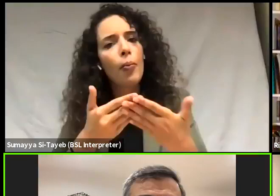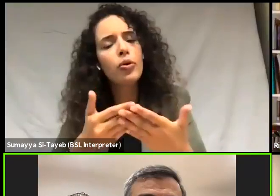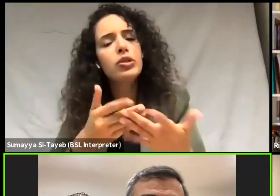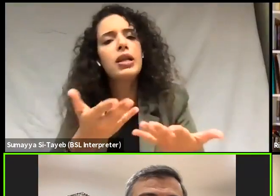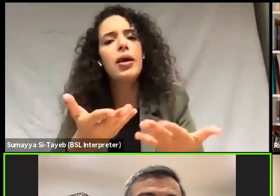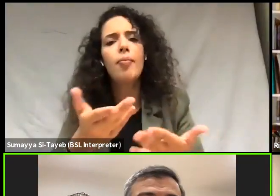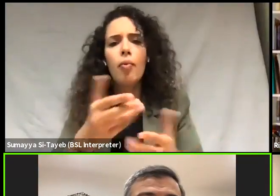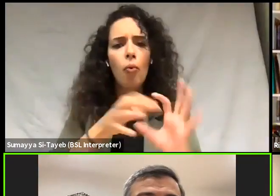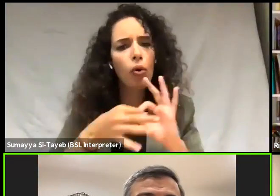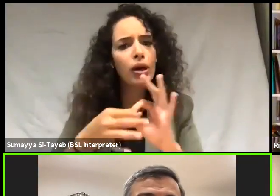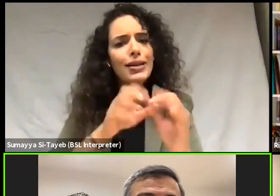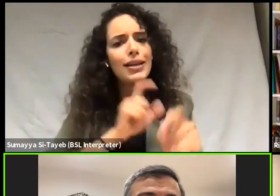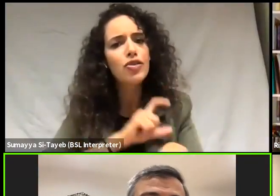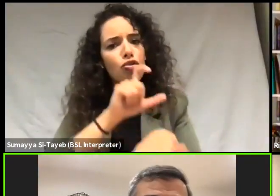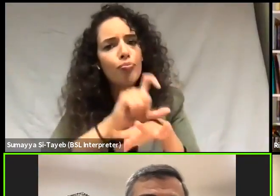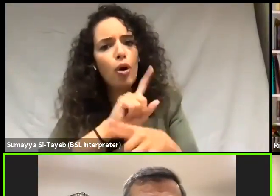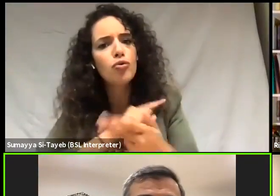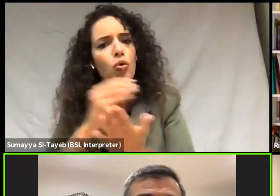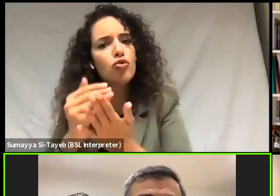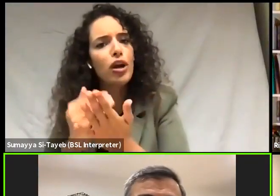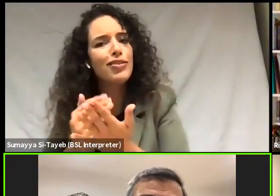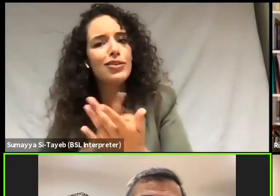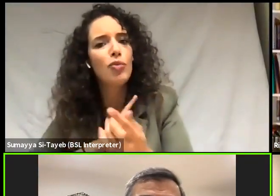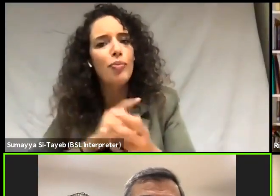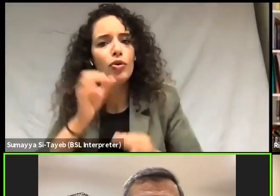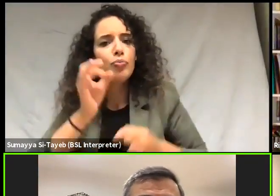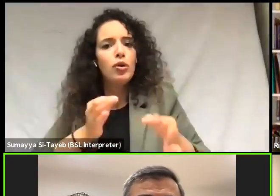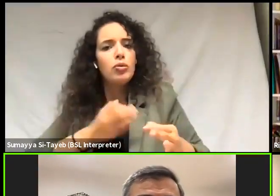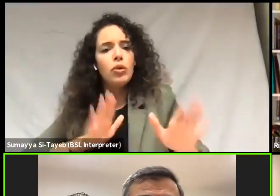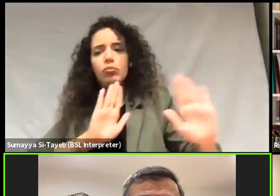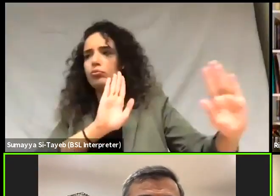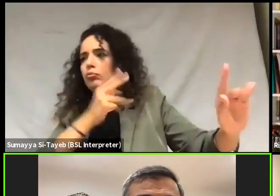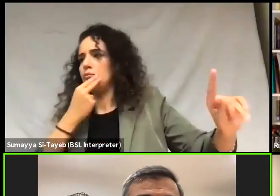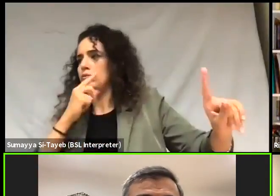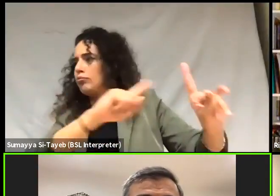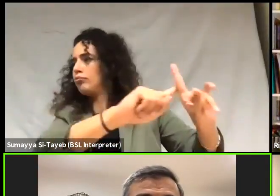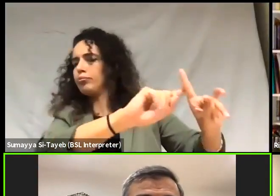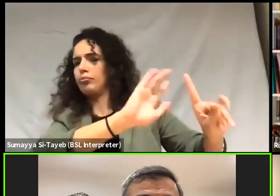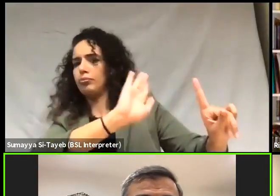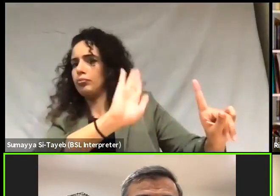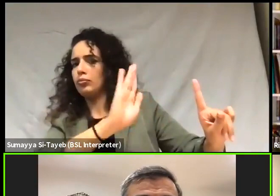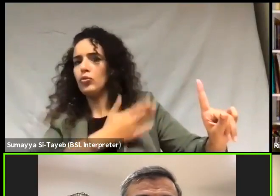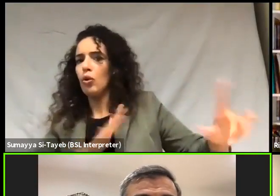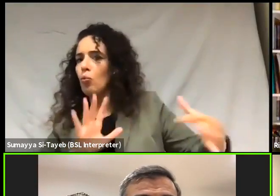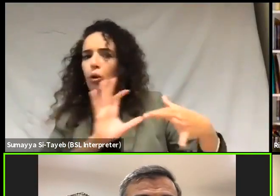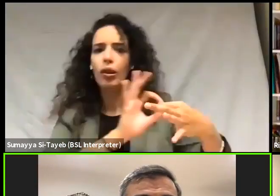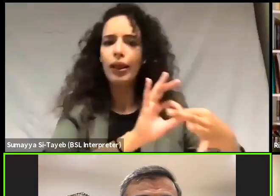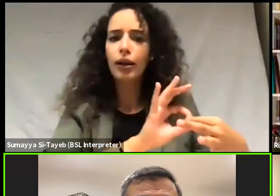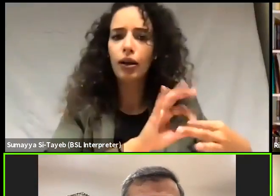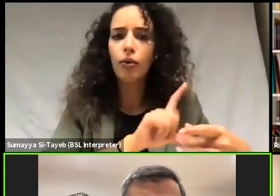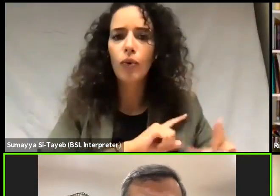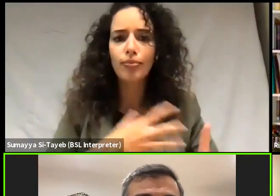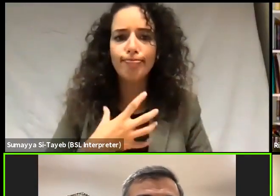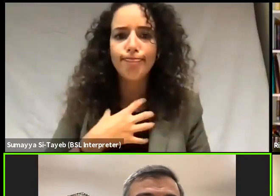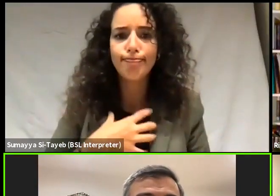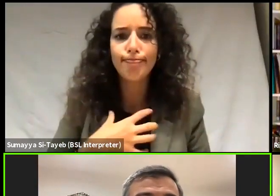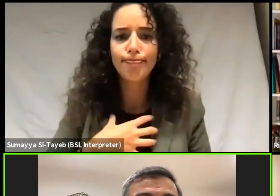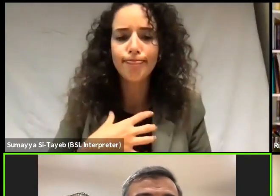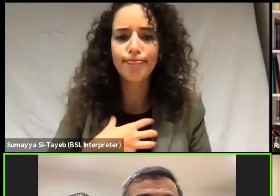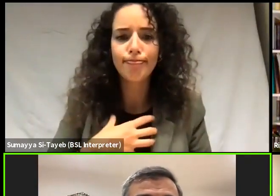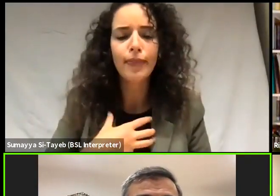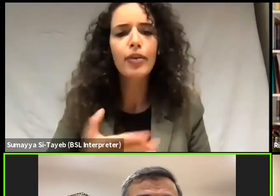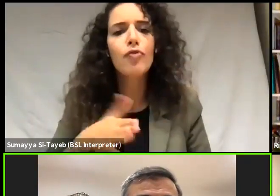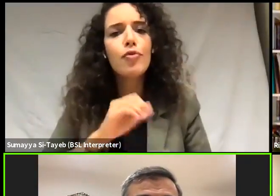they don't want to link themselves with them, because I mean, they are, of course, scared from especially the